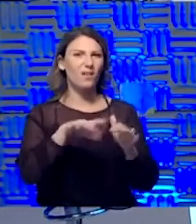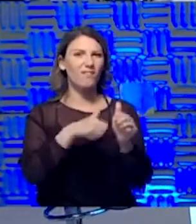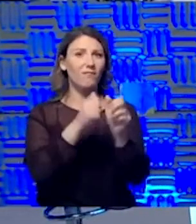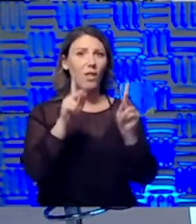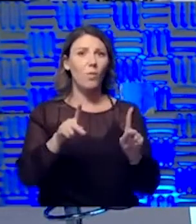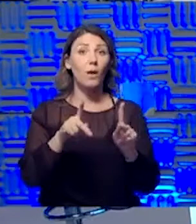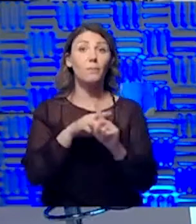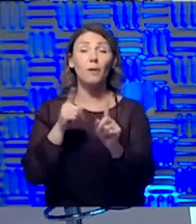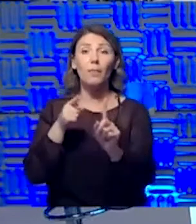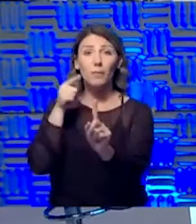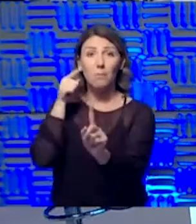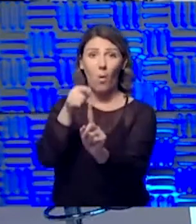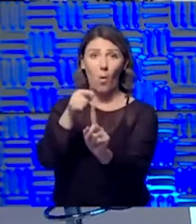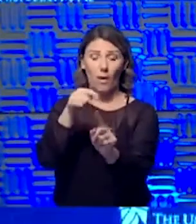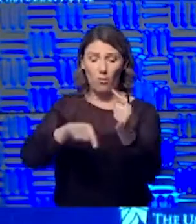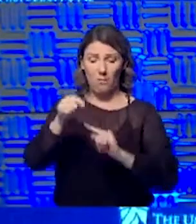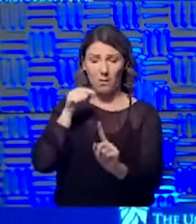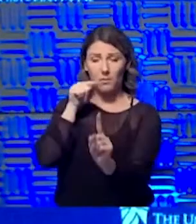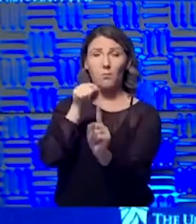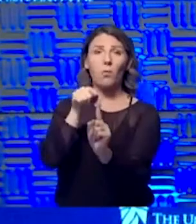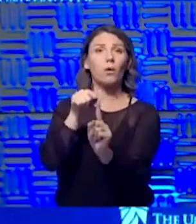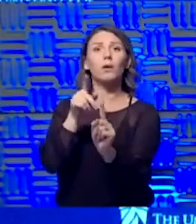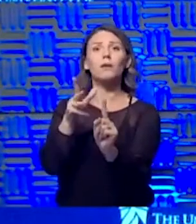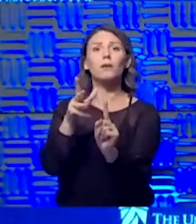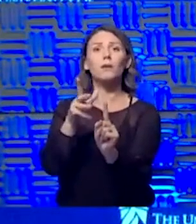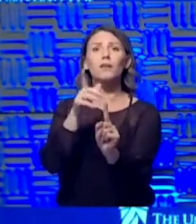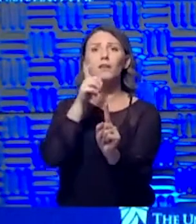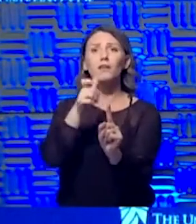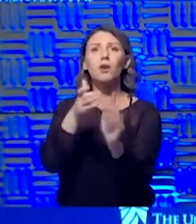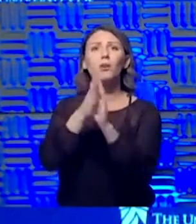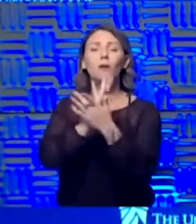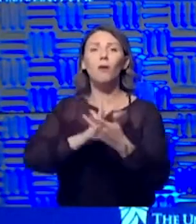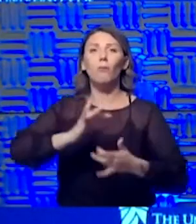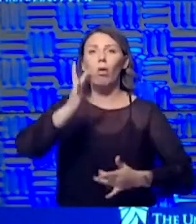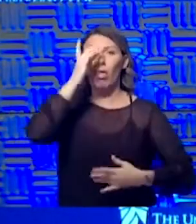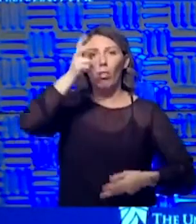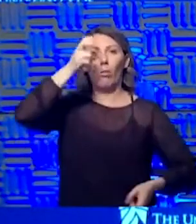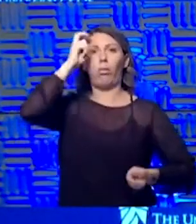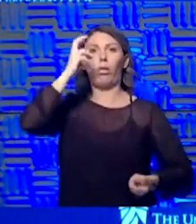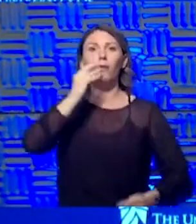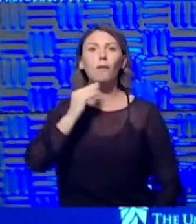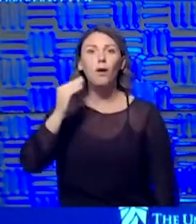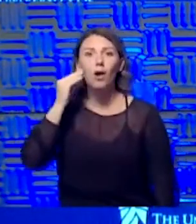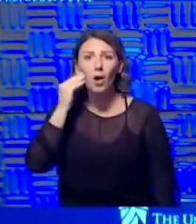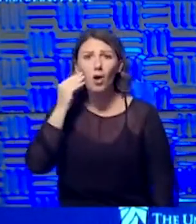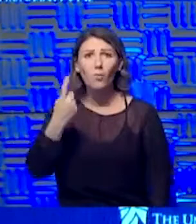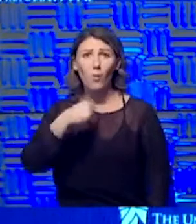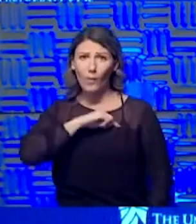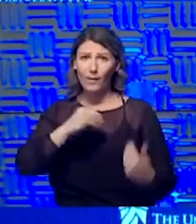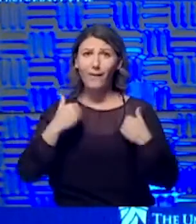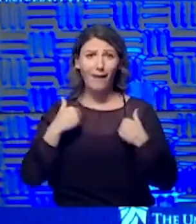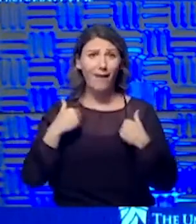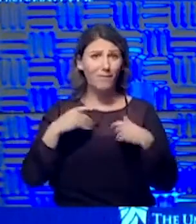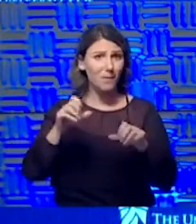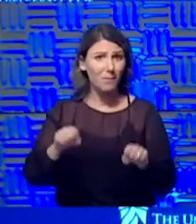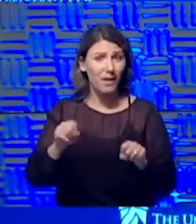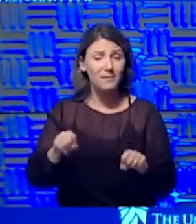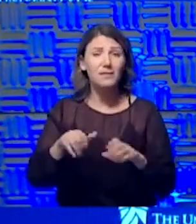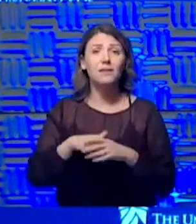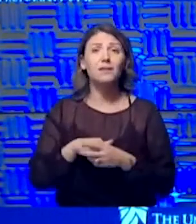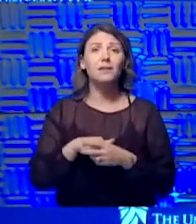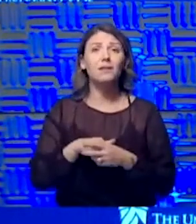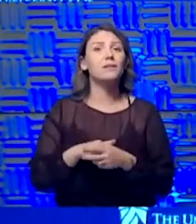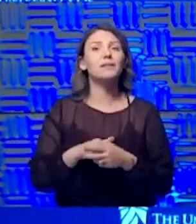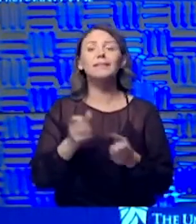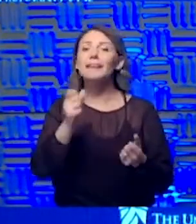back to this point about don't get too sick at home. You know, we do have some capacity, and part of it is, you know, we haven't been doing as